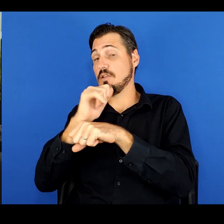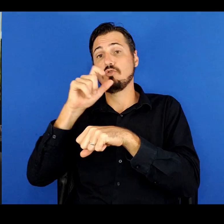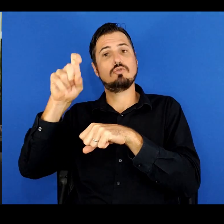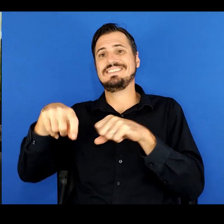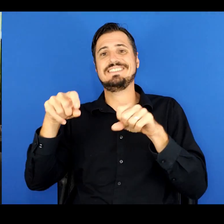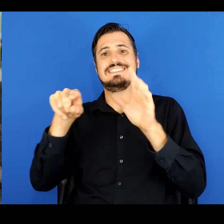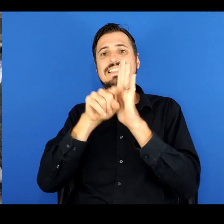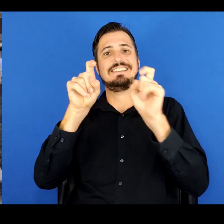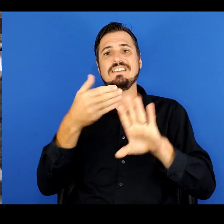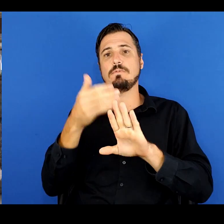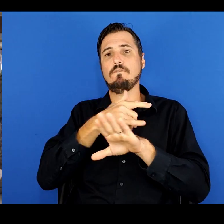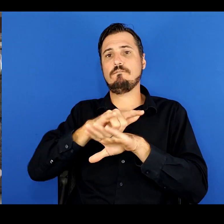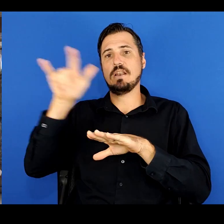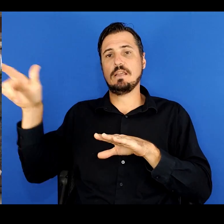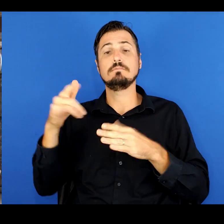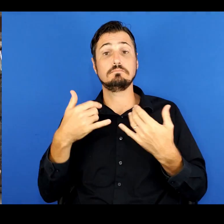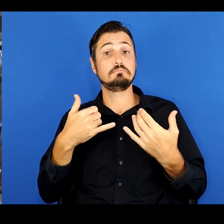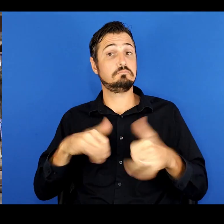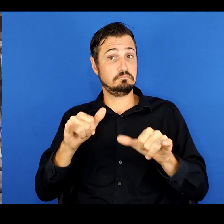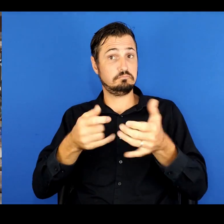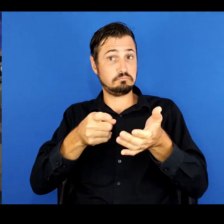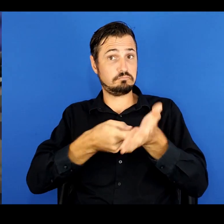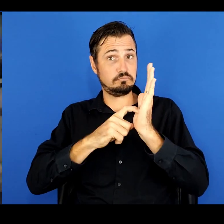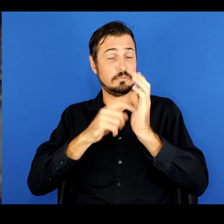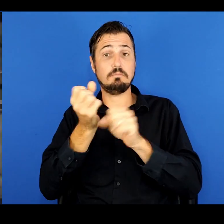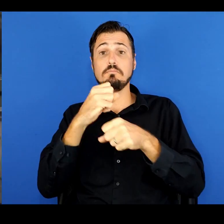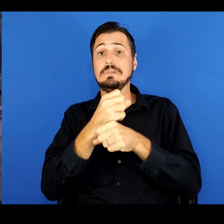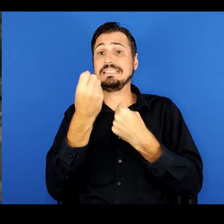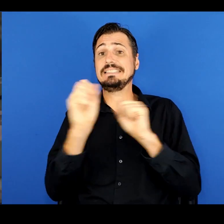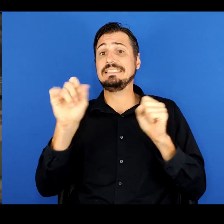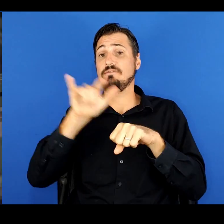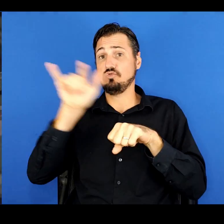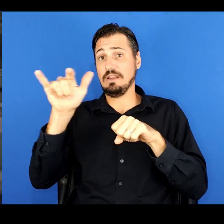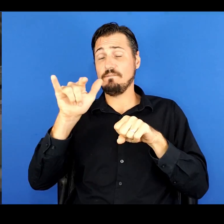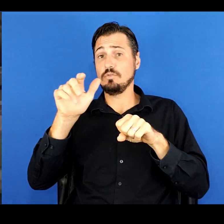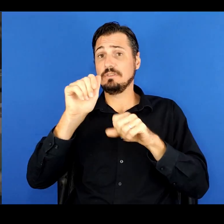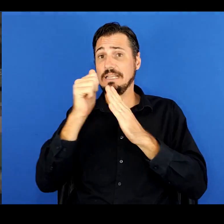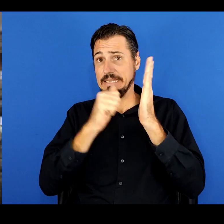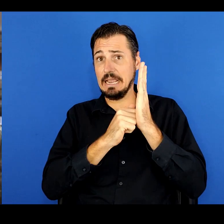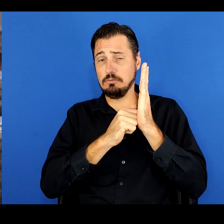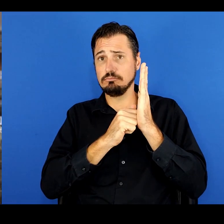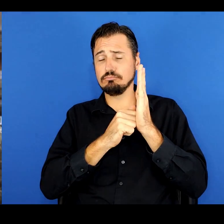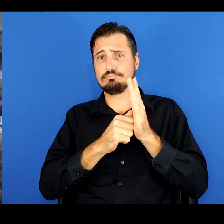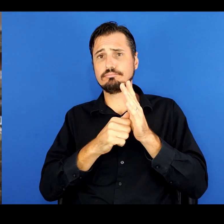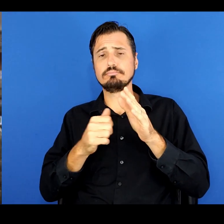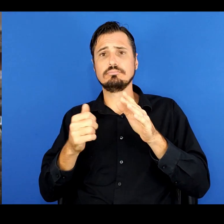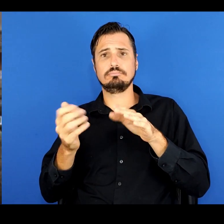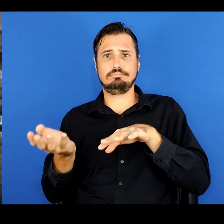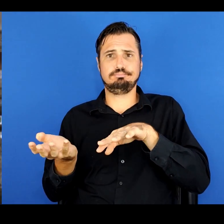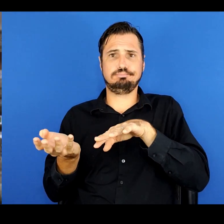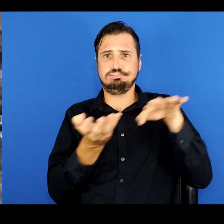pre-travel test. Fully vaccinated travelers will create a Safe Travels account, affirm that they are vaccinated, and upload